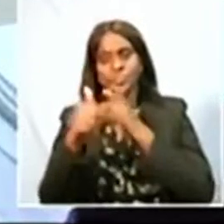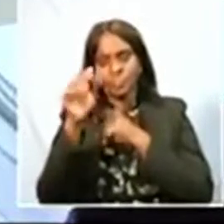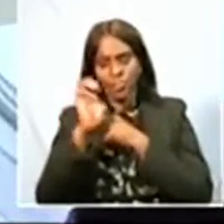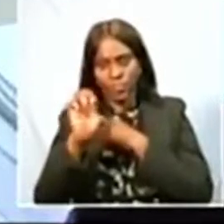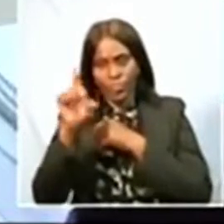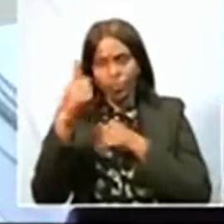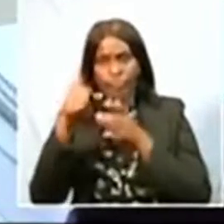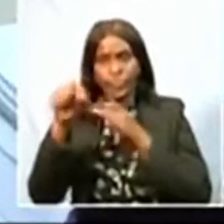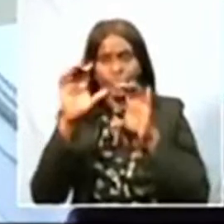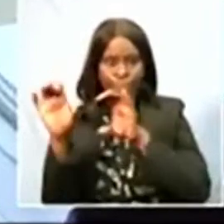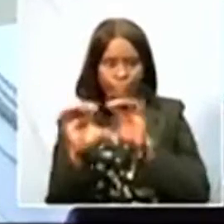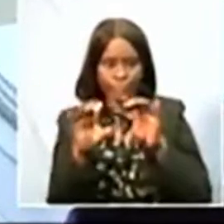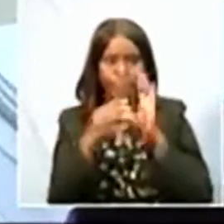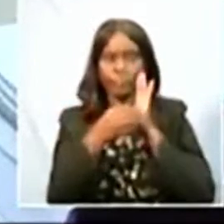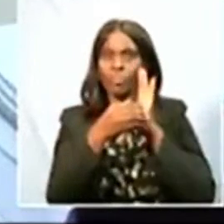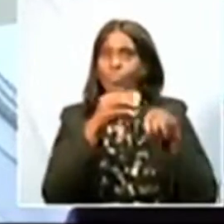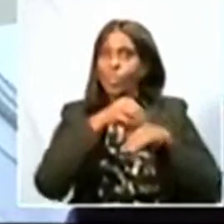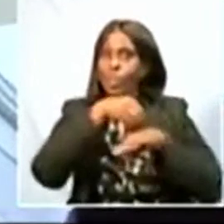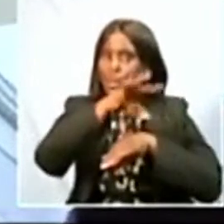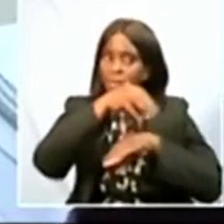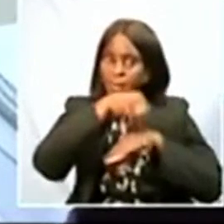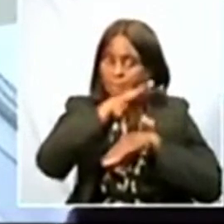you are doing, guidelines